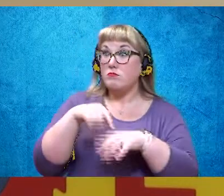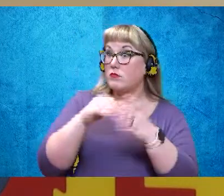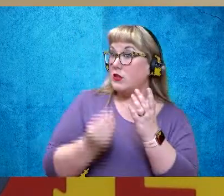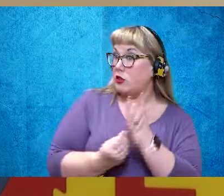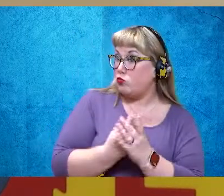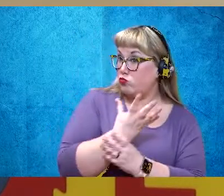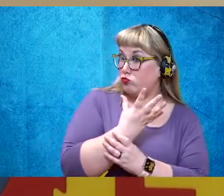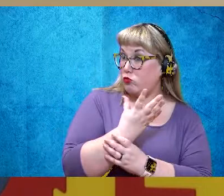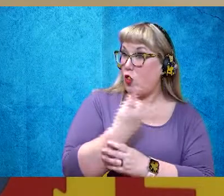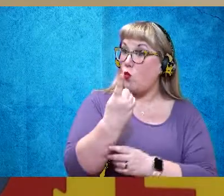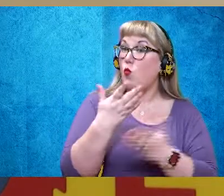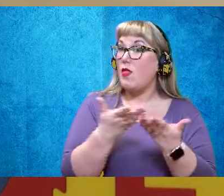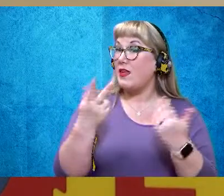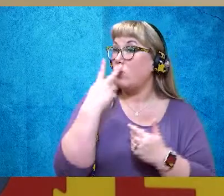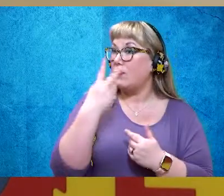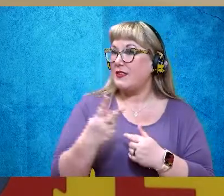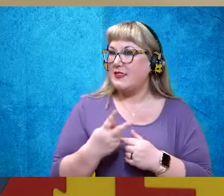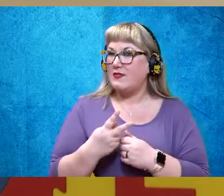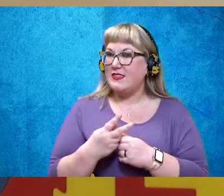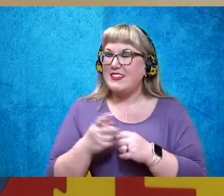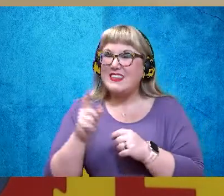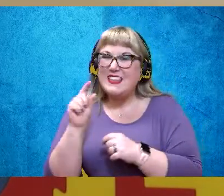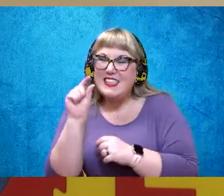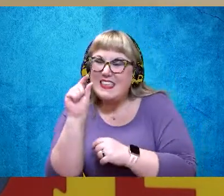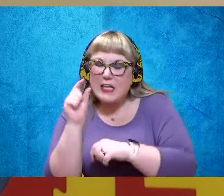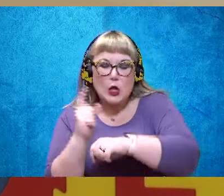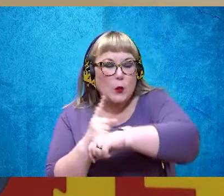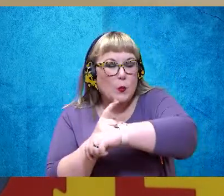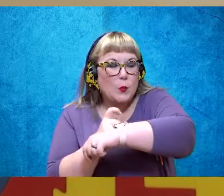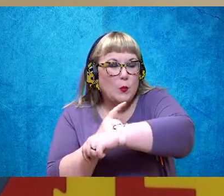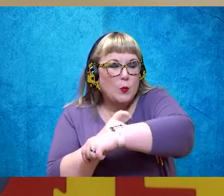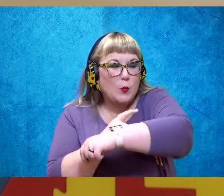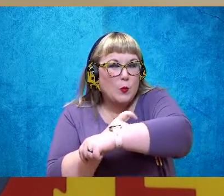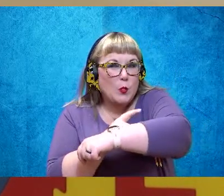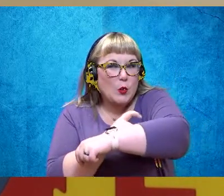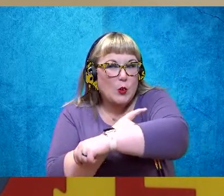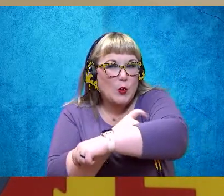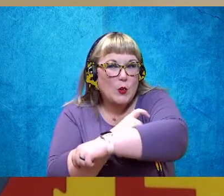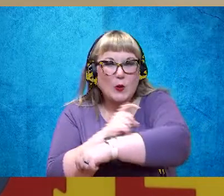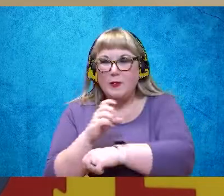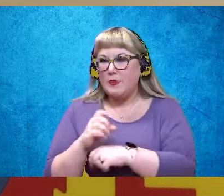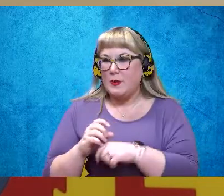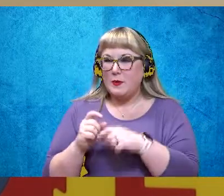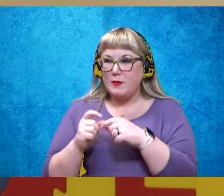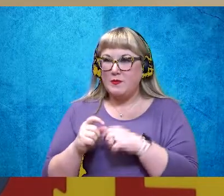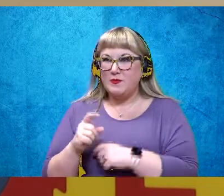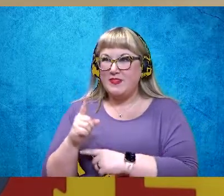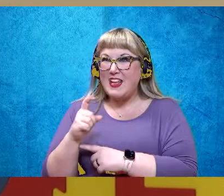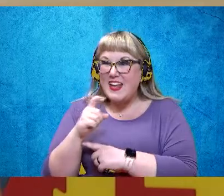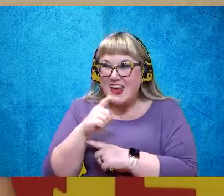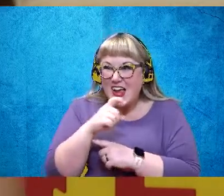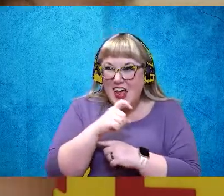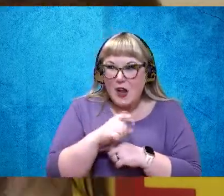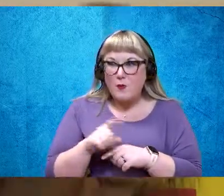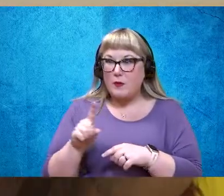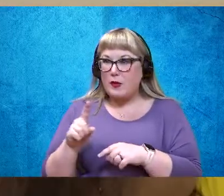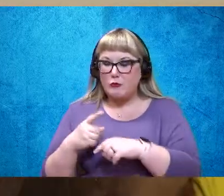the things we see are lots of worms and caterpillars going around.